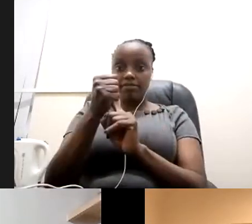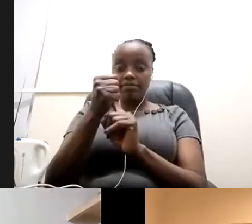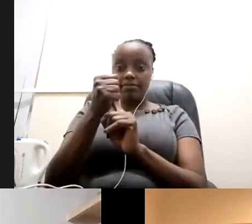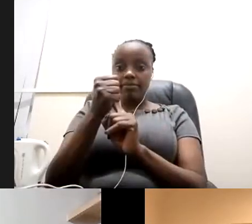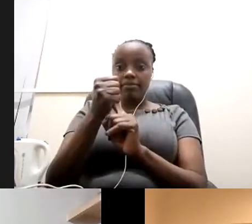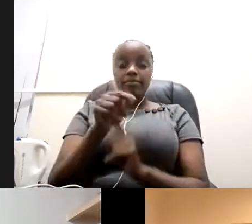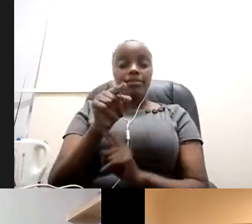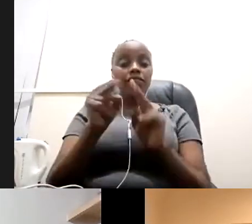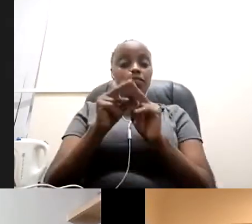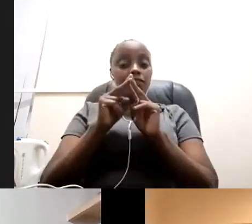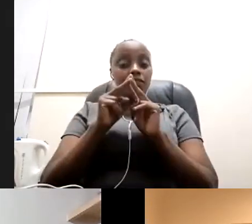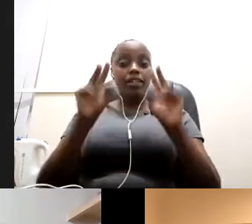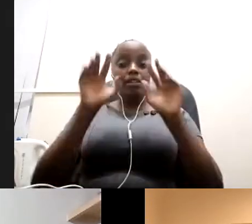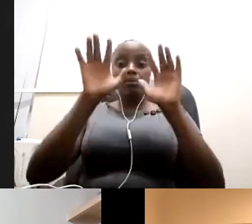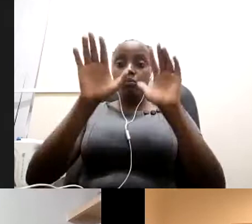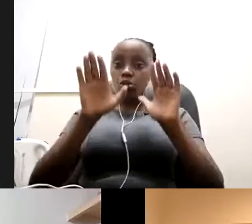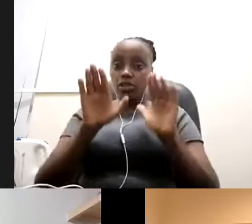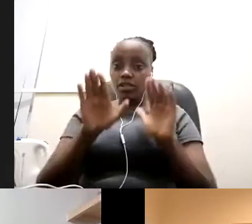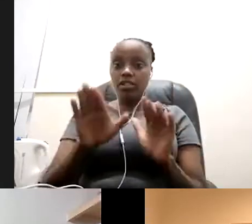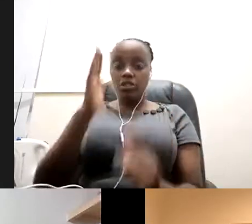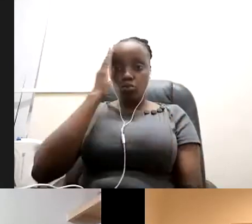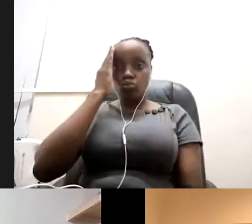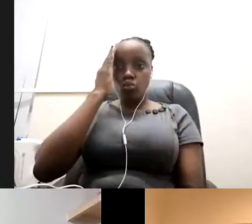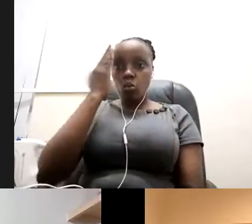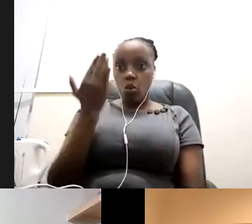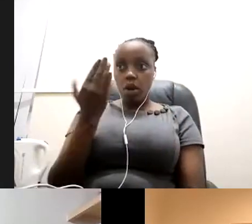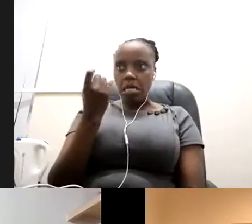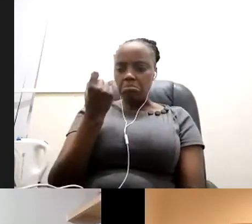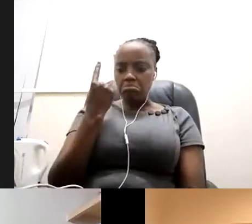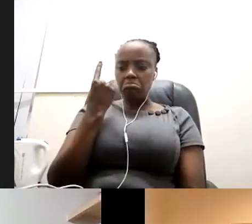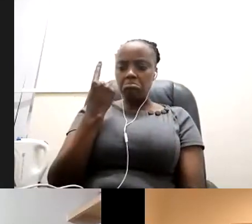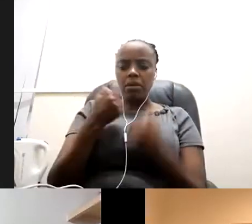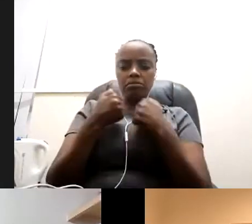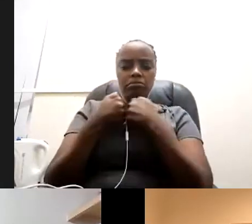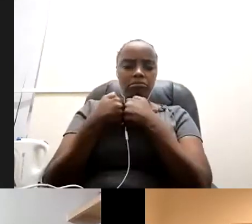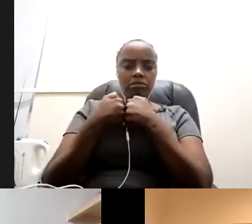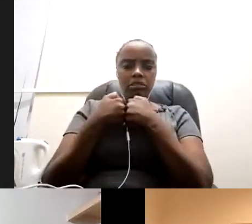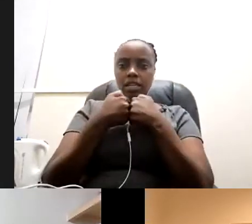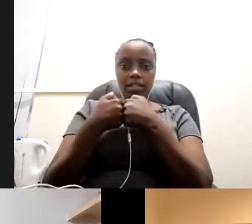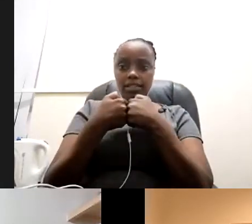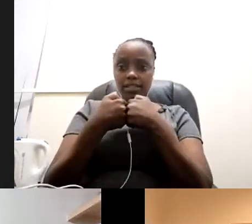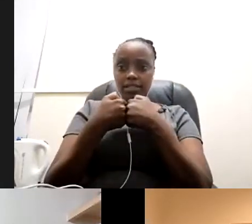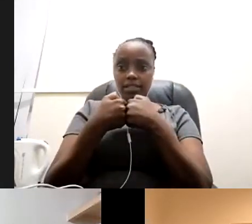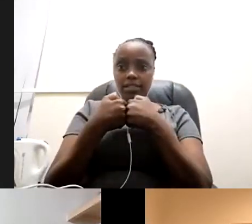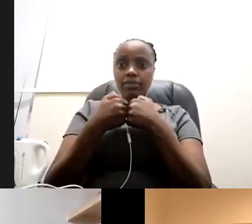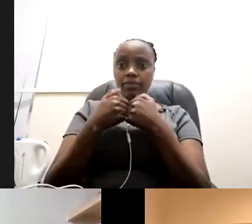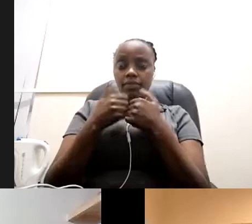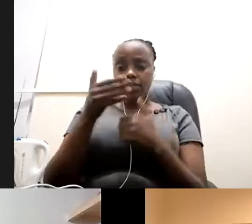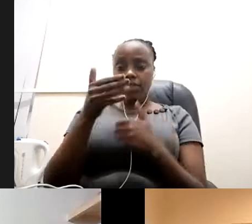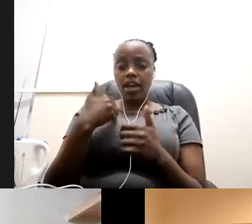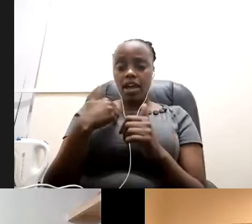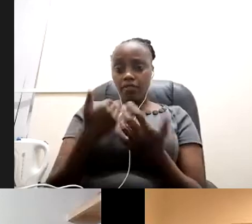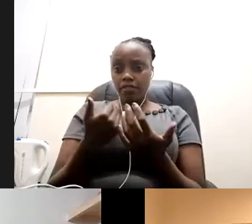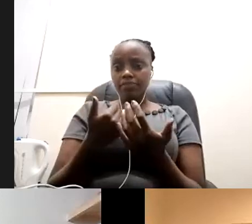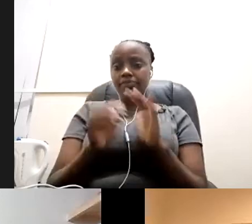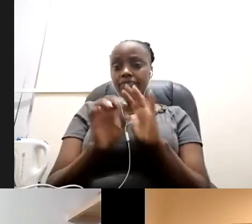very important to note the challenges in this moment. For example,